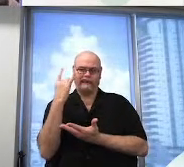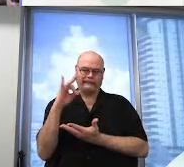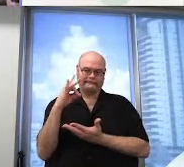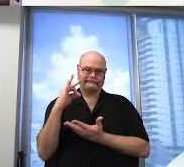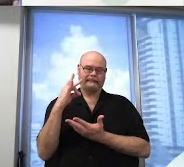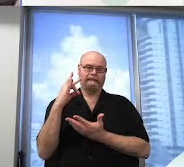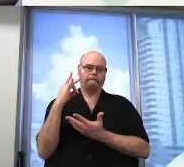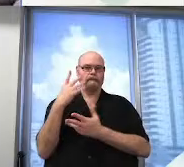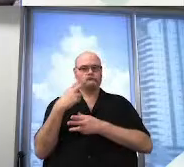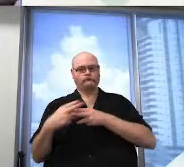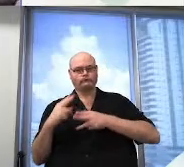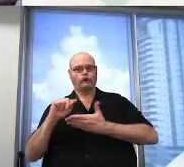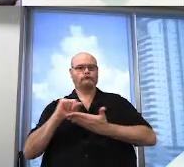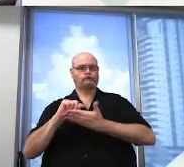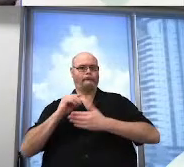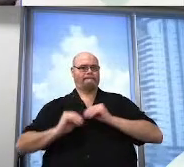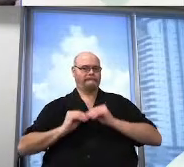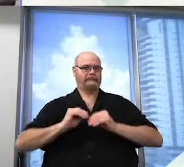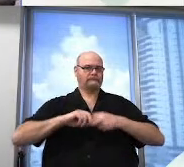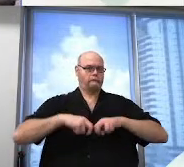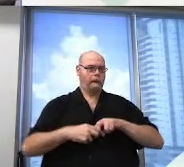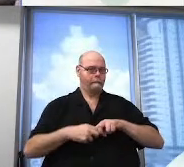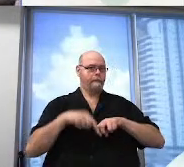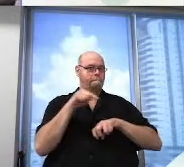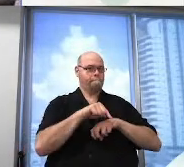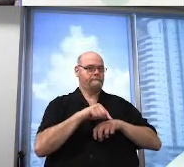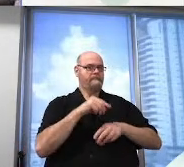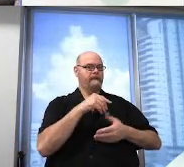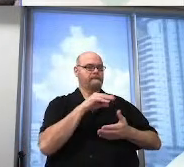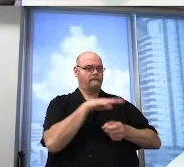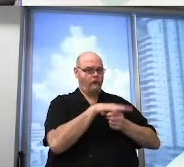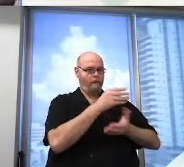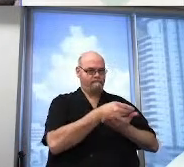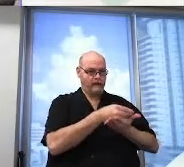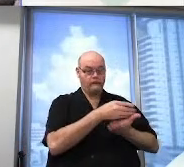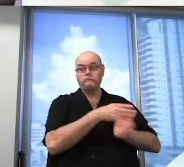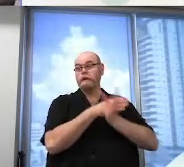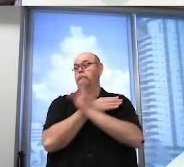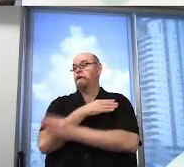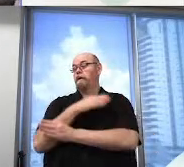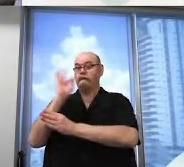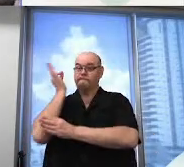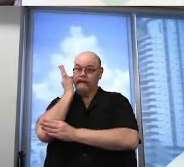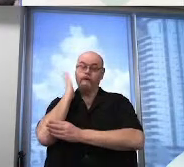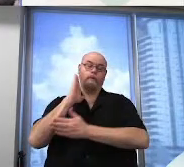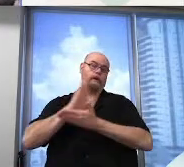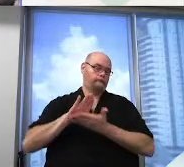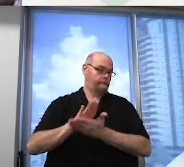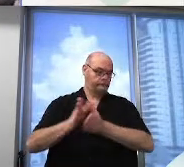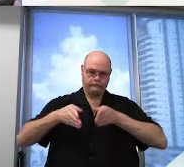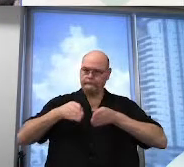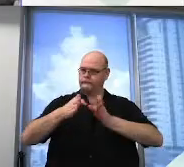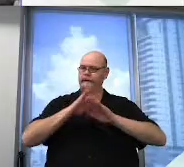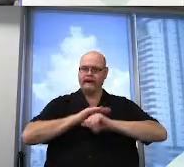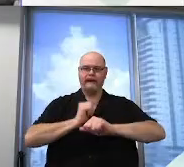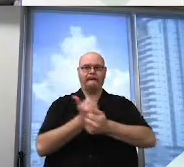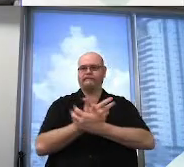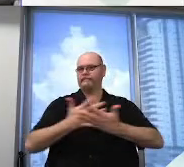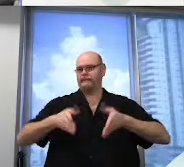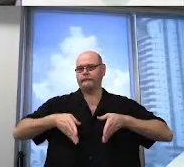the problem short term for the customers, where there's a federal funding is going to come in, is going to clear end to